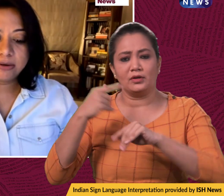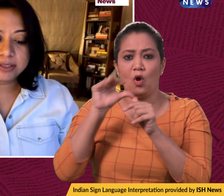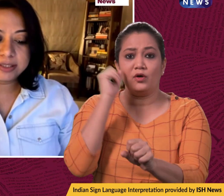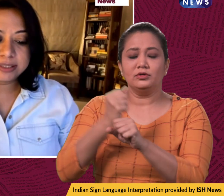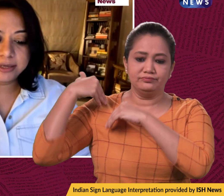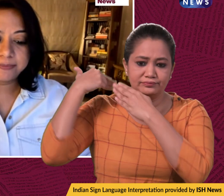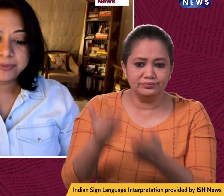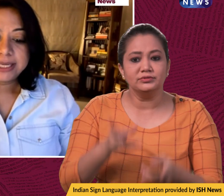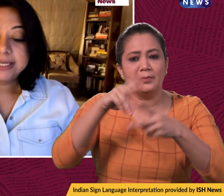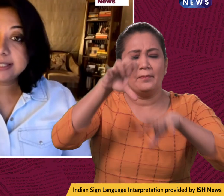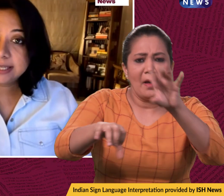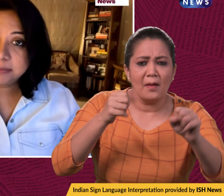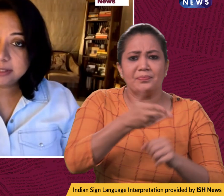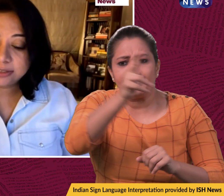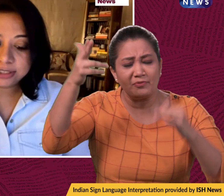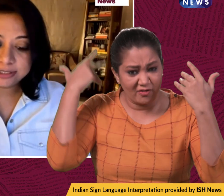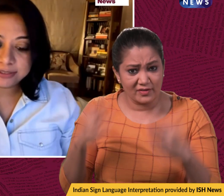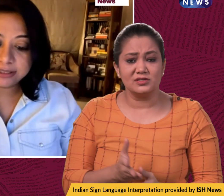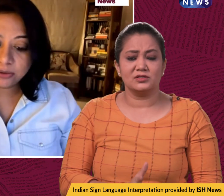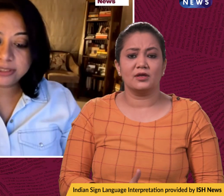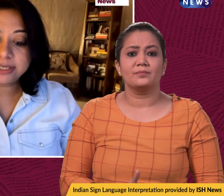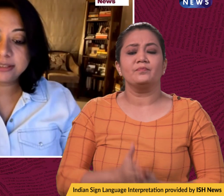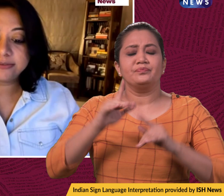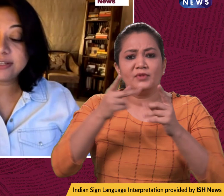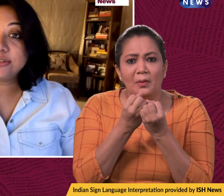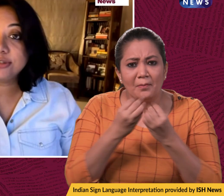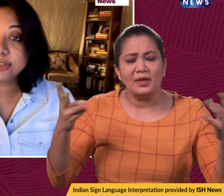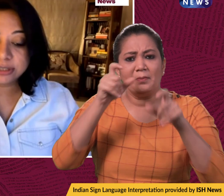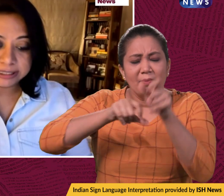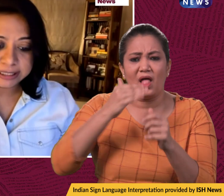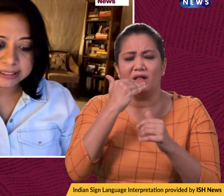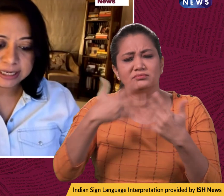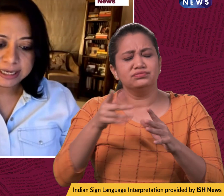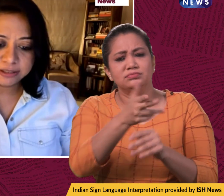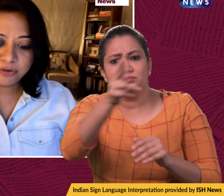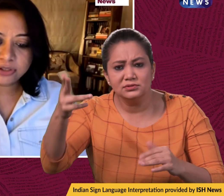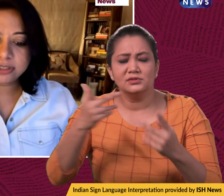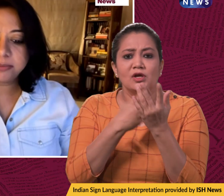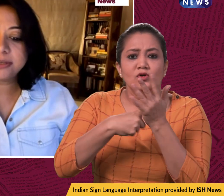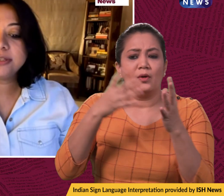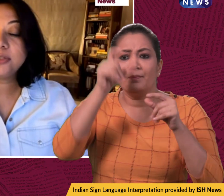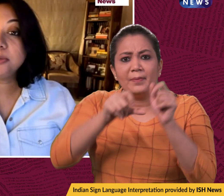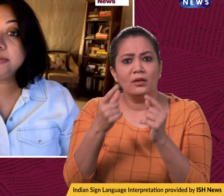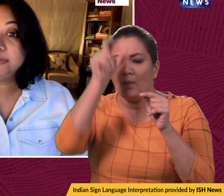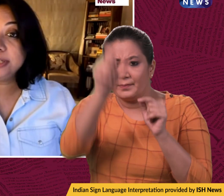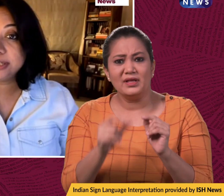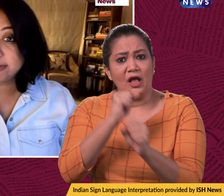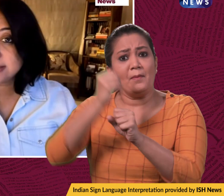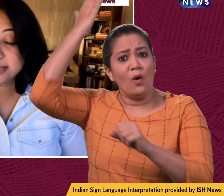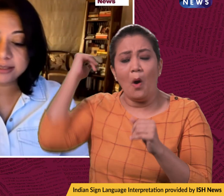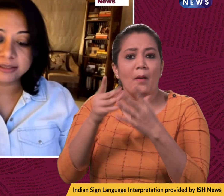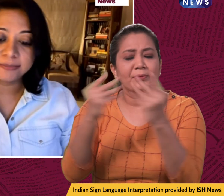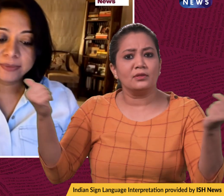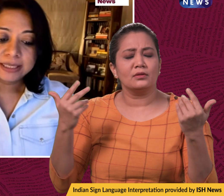in August this year. In a statement, the countries have said that all cases of extrajudicial killings and enforced disappearances will be fully